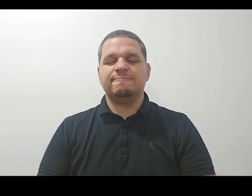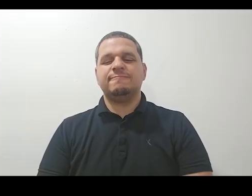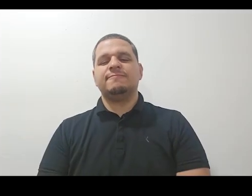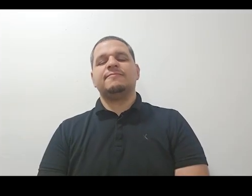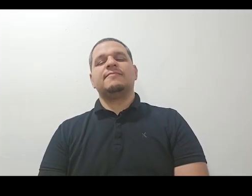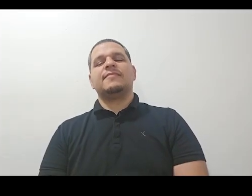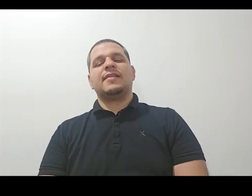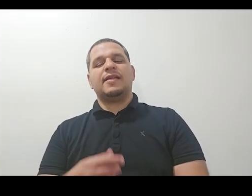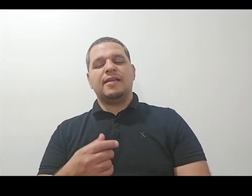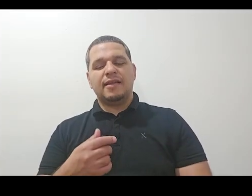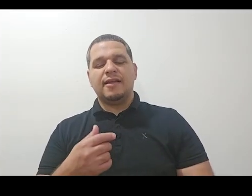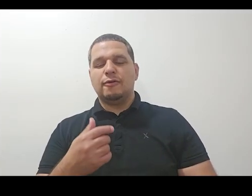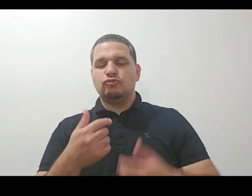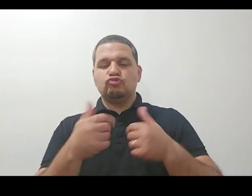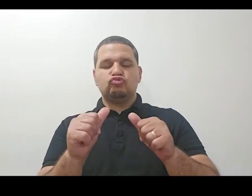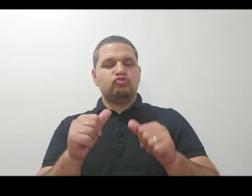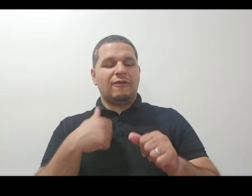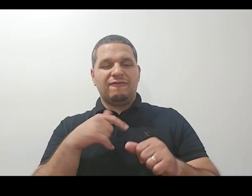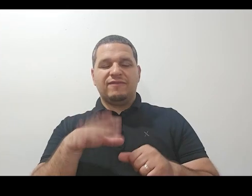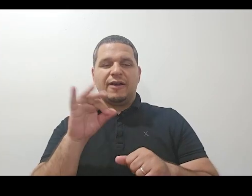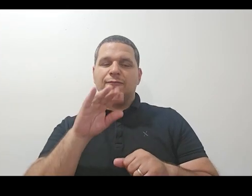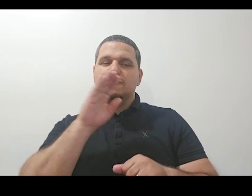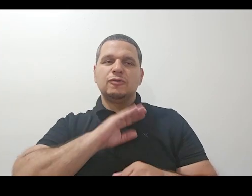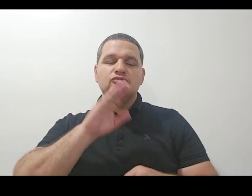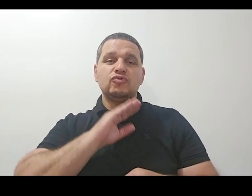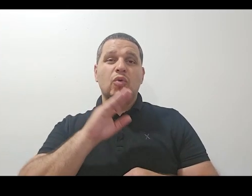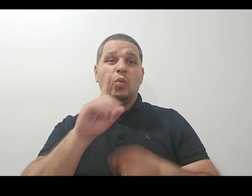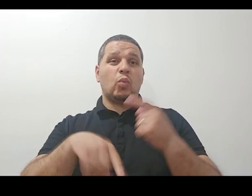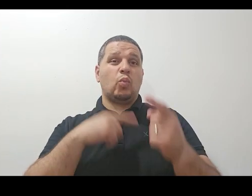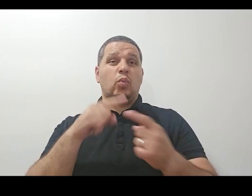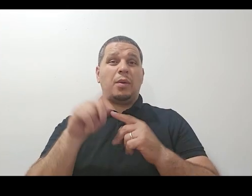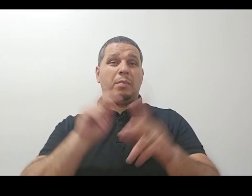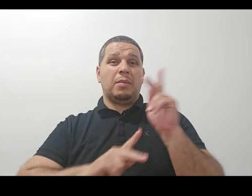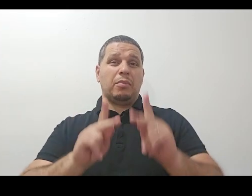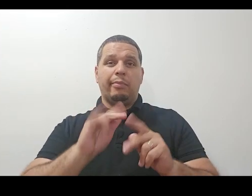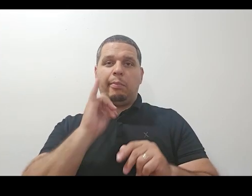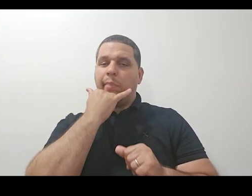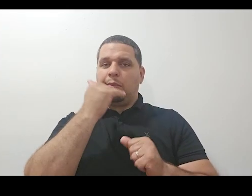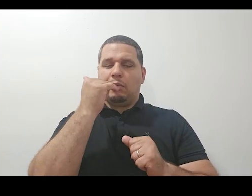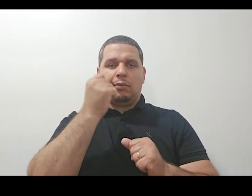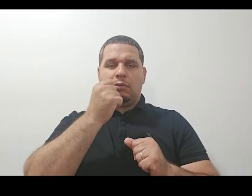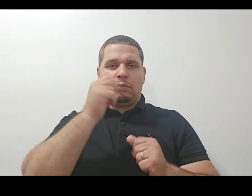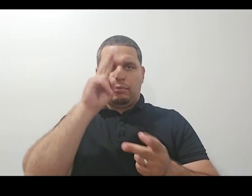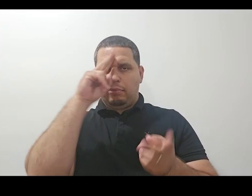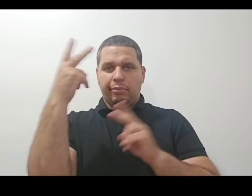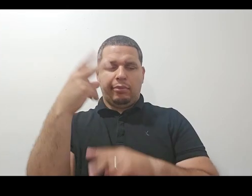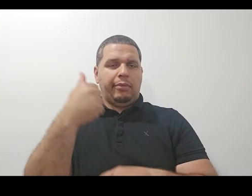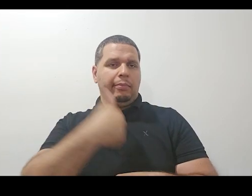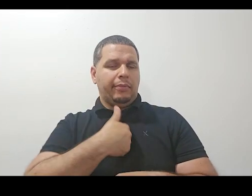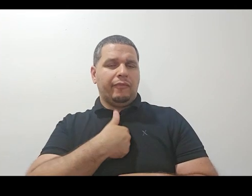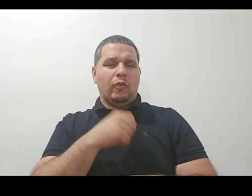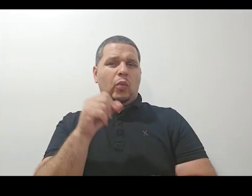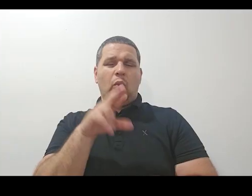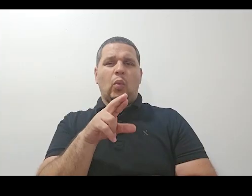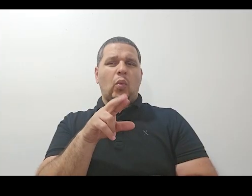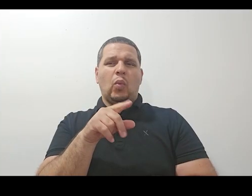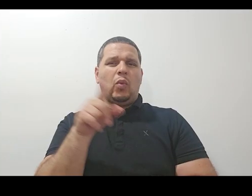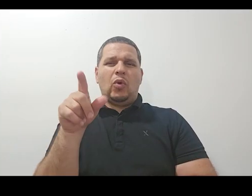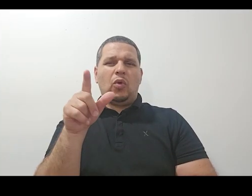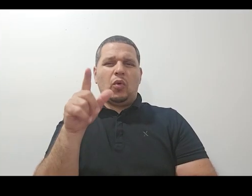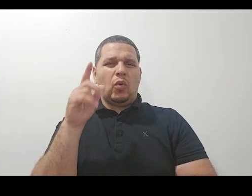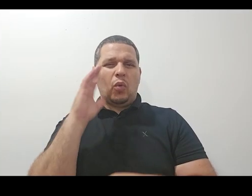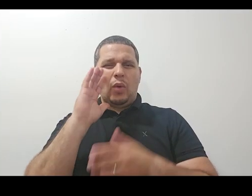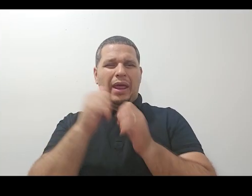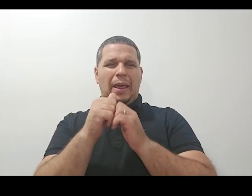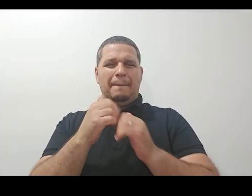I just find it so frustrating when people misunderstand me and also misunderstand